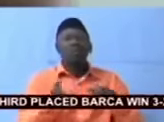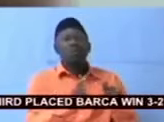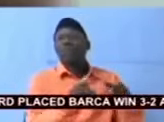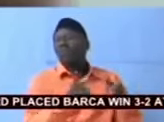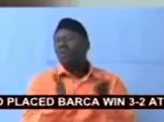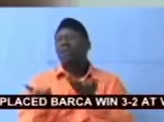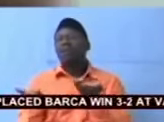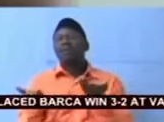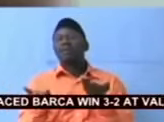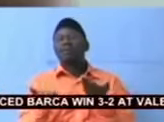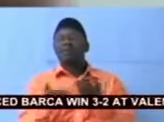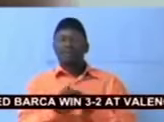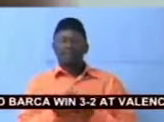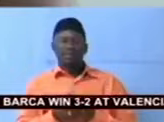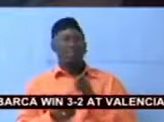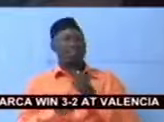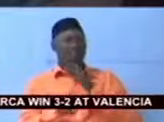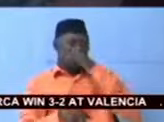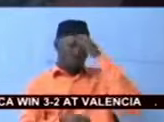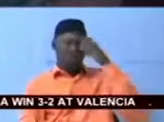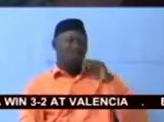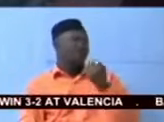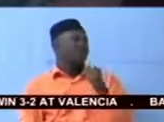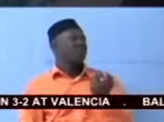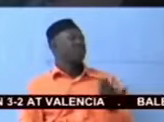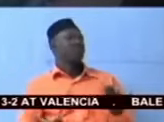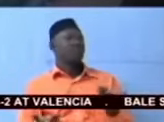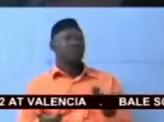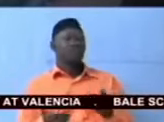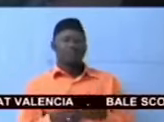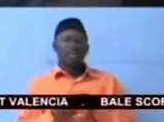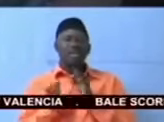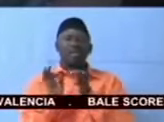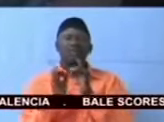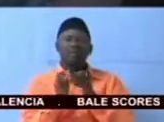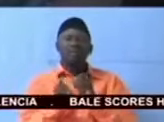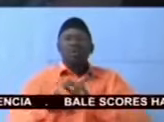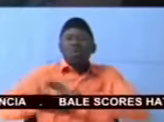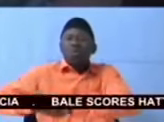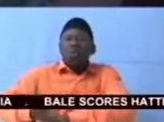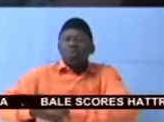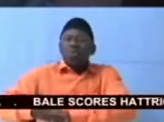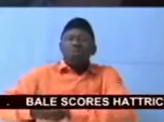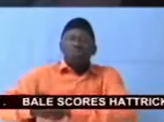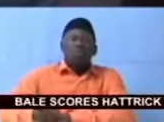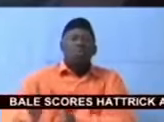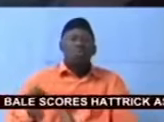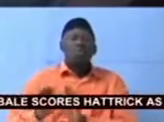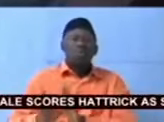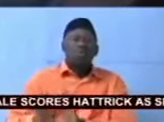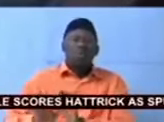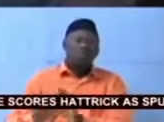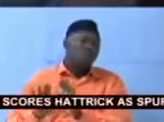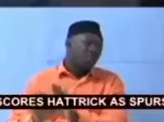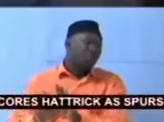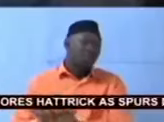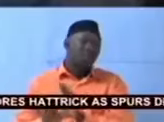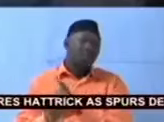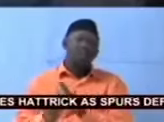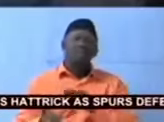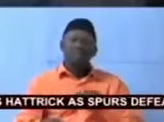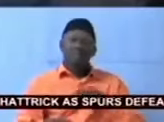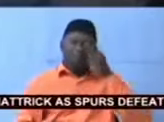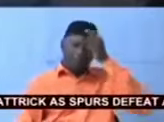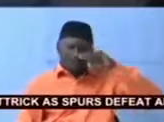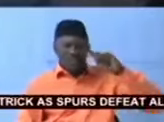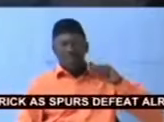hegemal liggéey bi niñ ko doxalee. Can you explain the holding charges that were being abused by the police and the system to this commission? Di